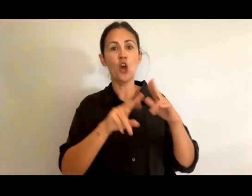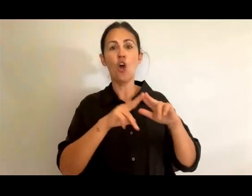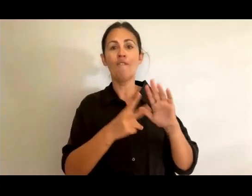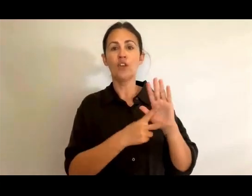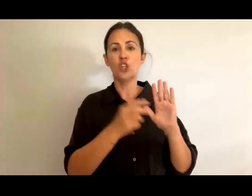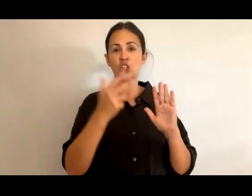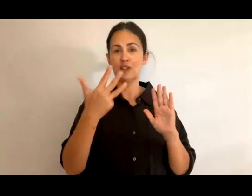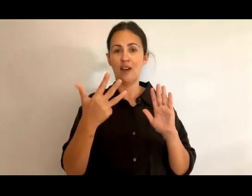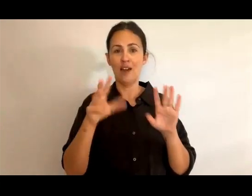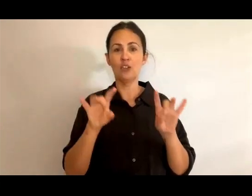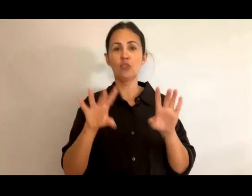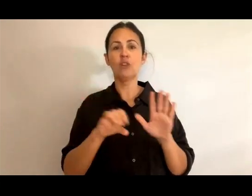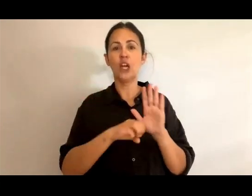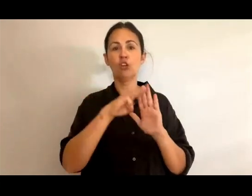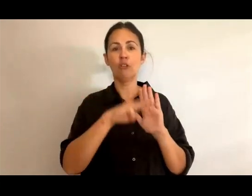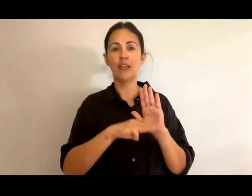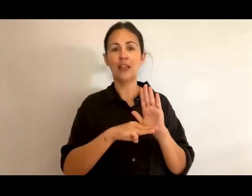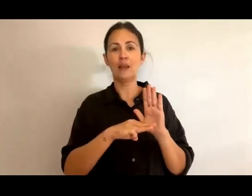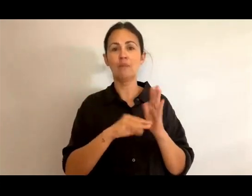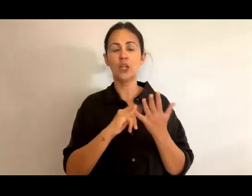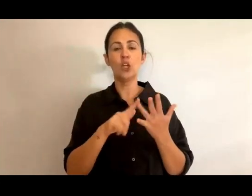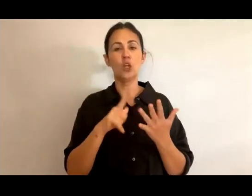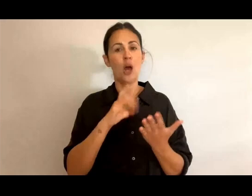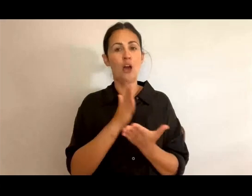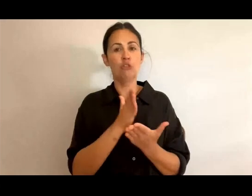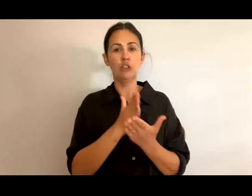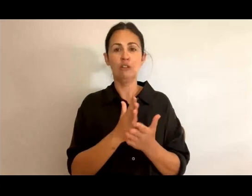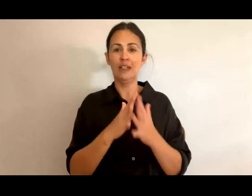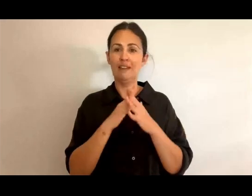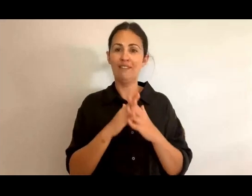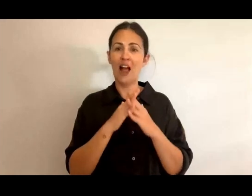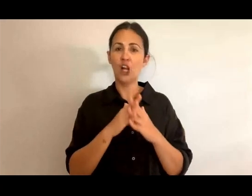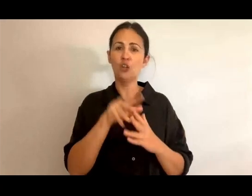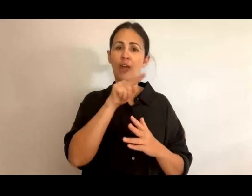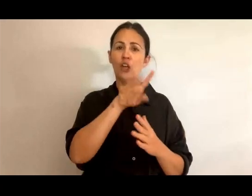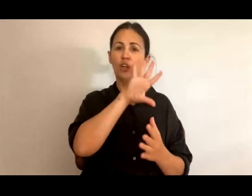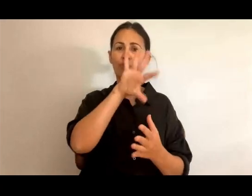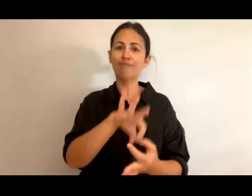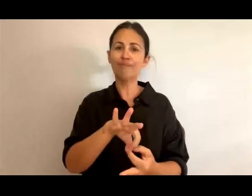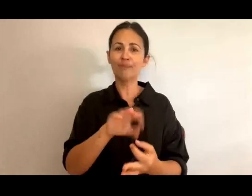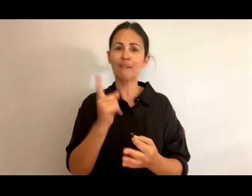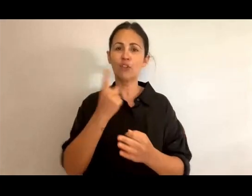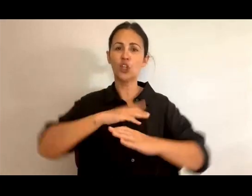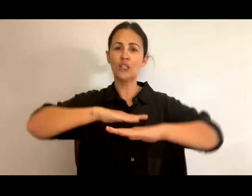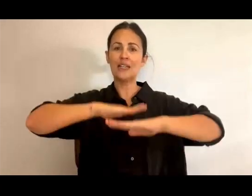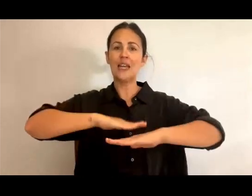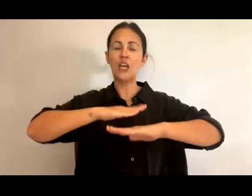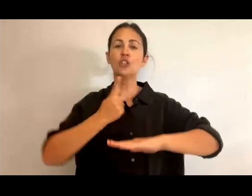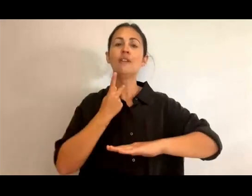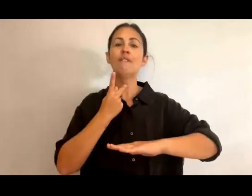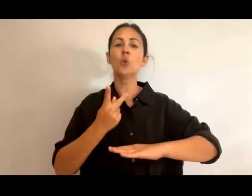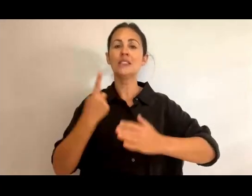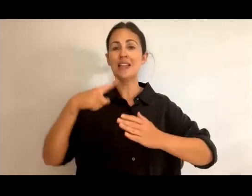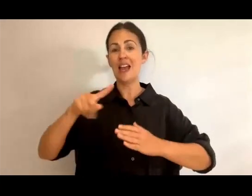that it centres First Nations voices and the voices of artists. And I like that you shouted out to